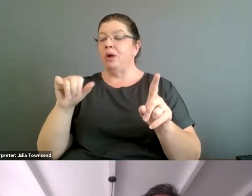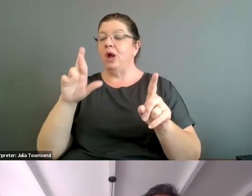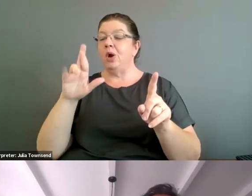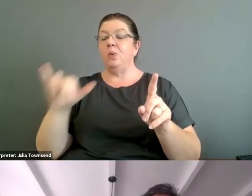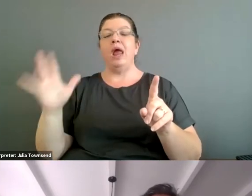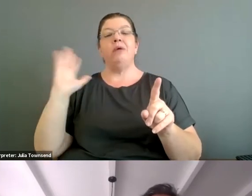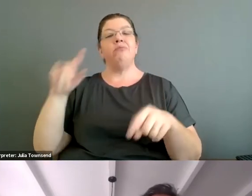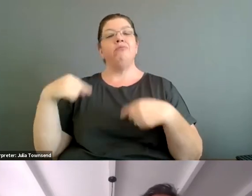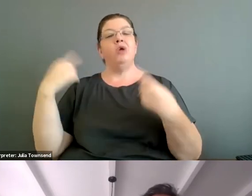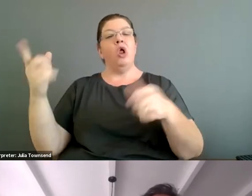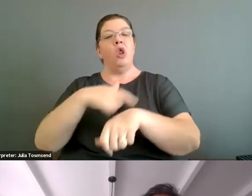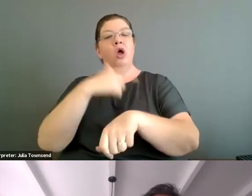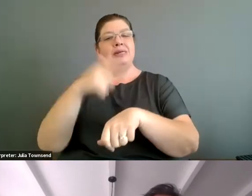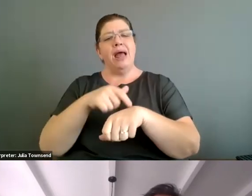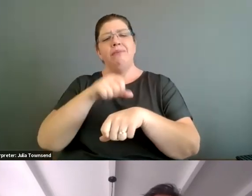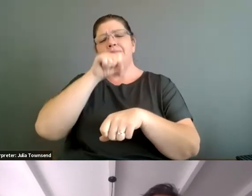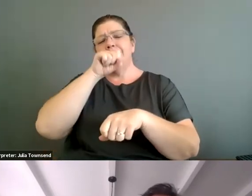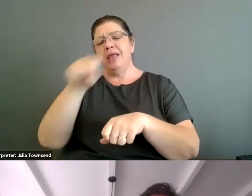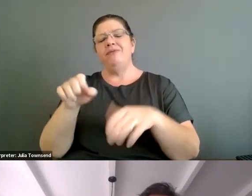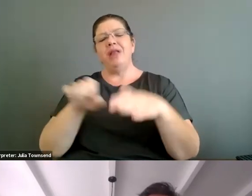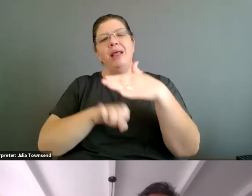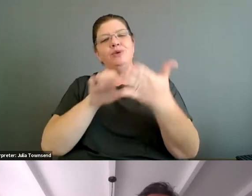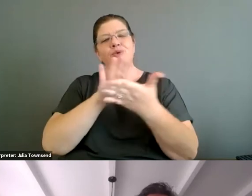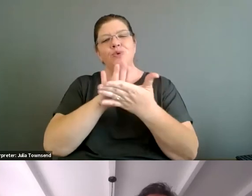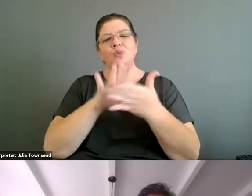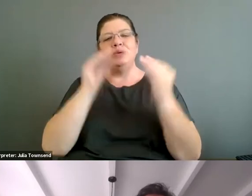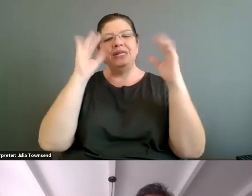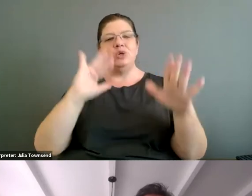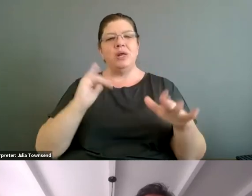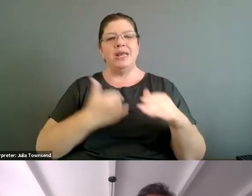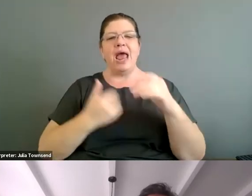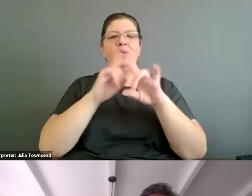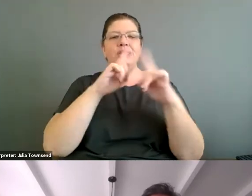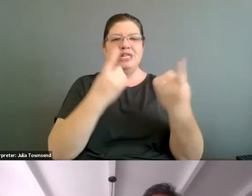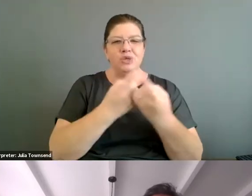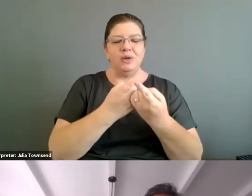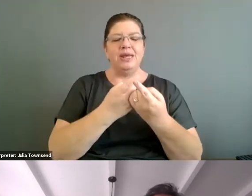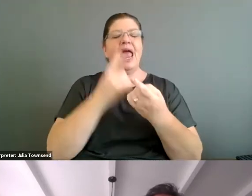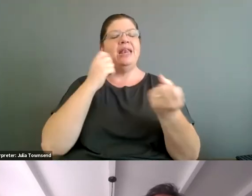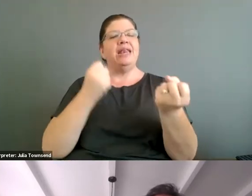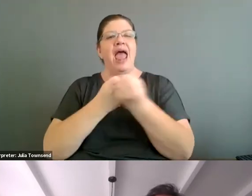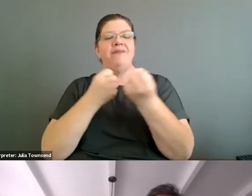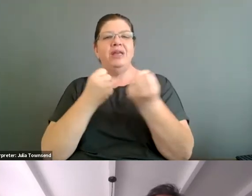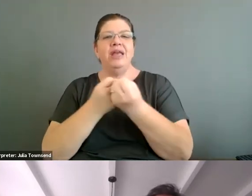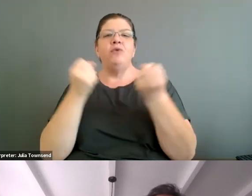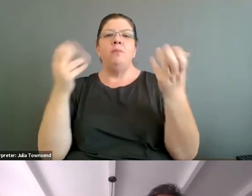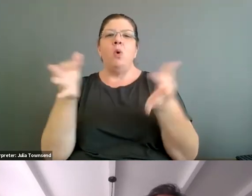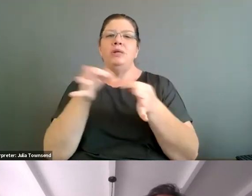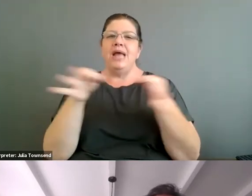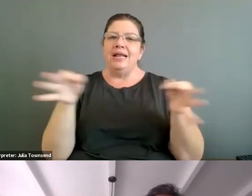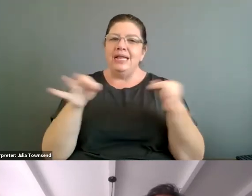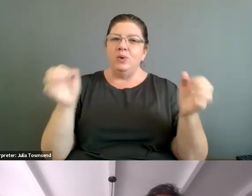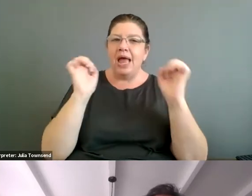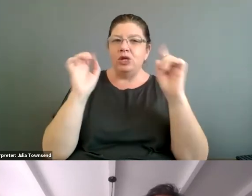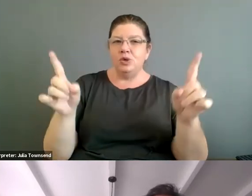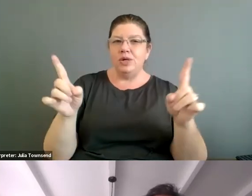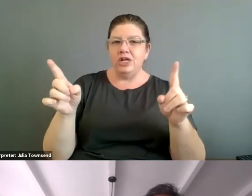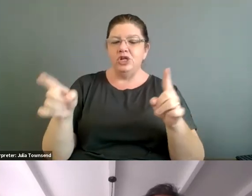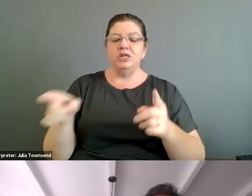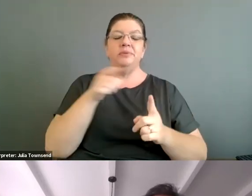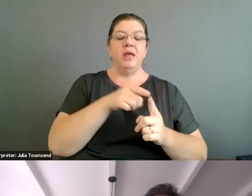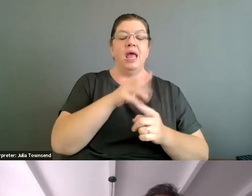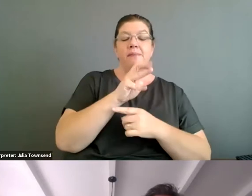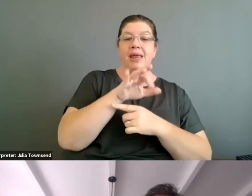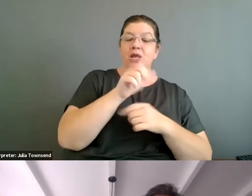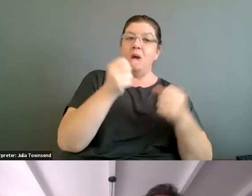and very beloved elementary teacher in our district and an advocate for multilingual education. Mateo has many talents,